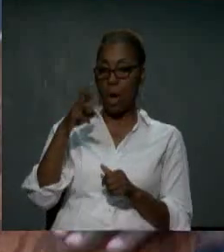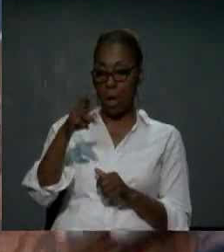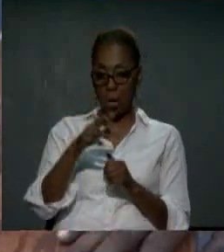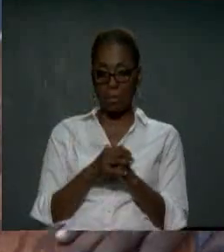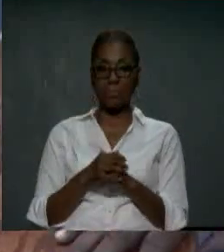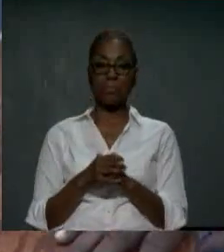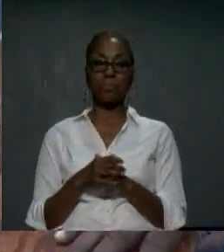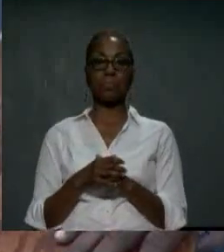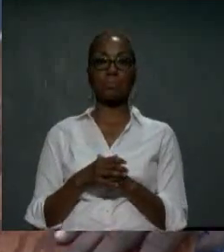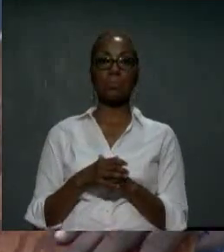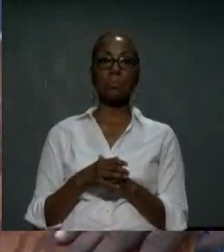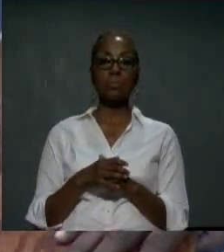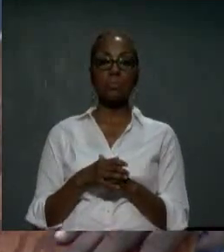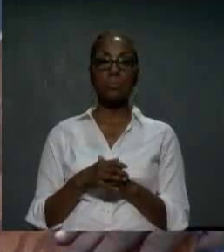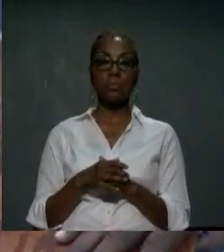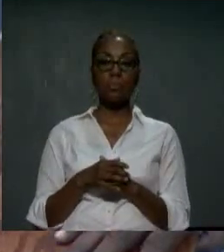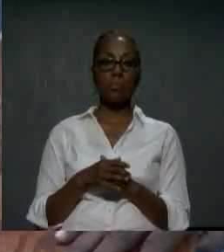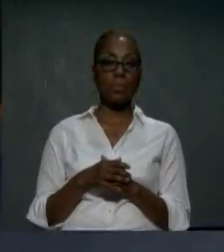And